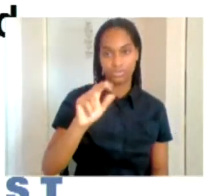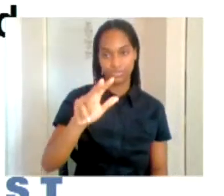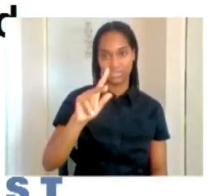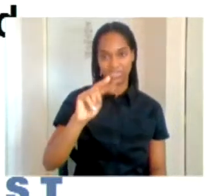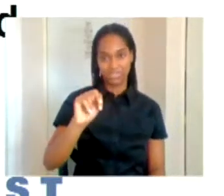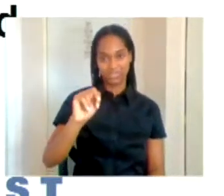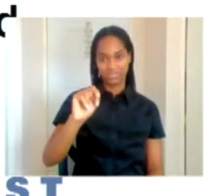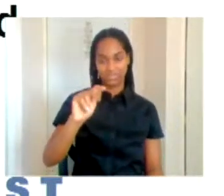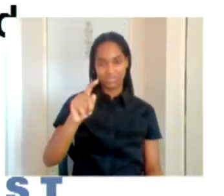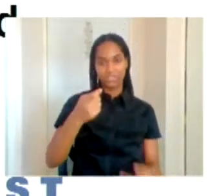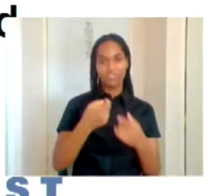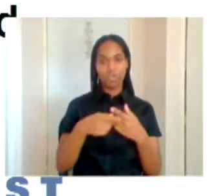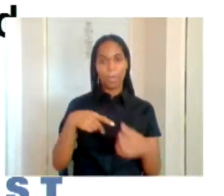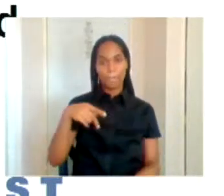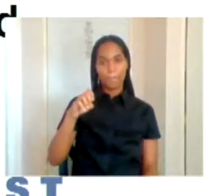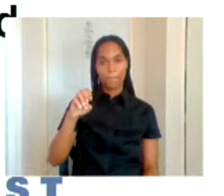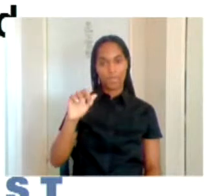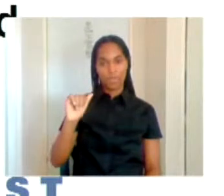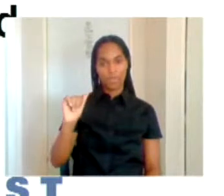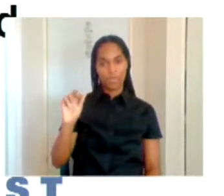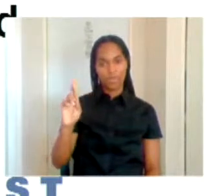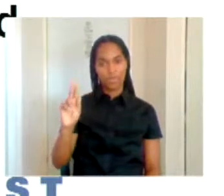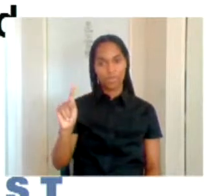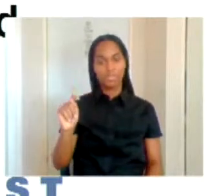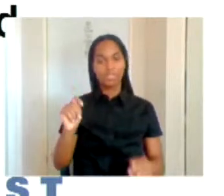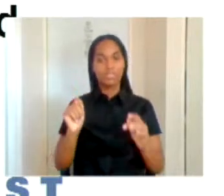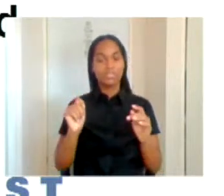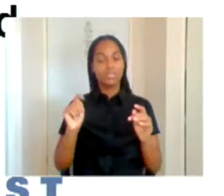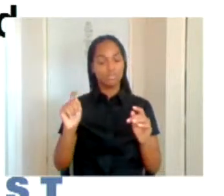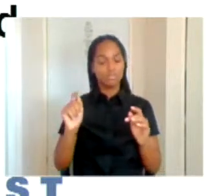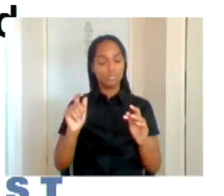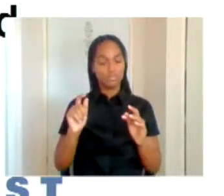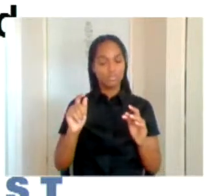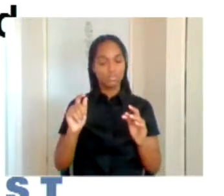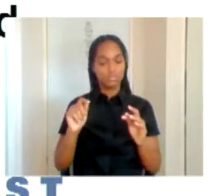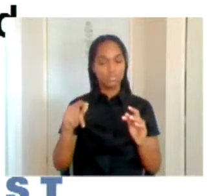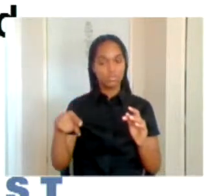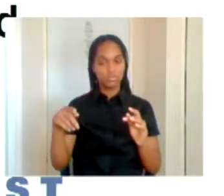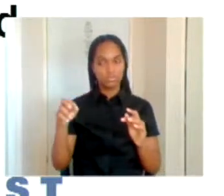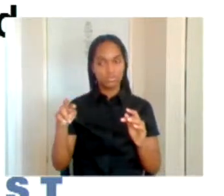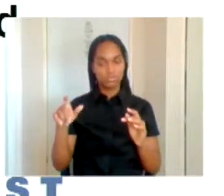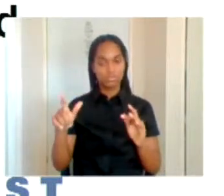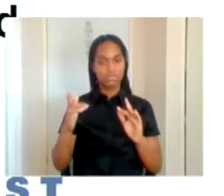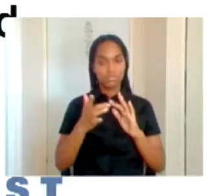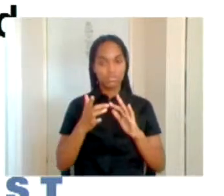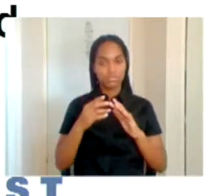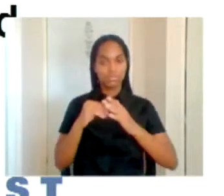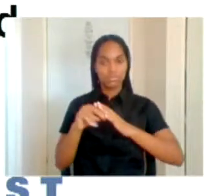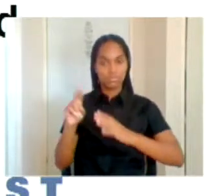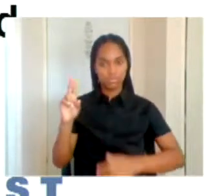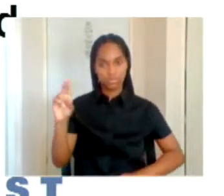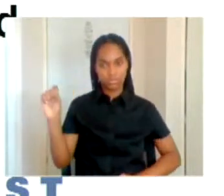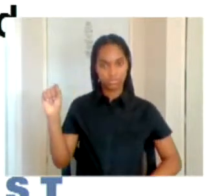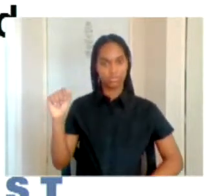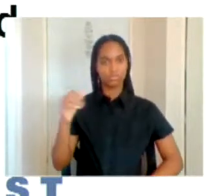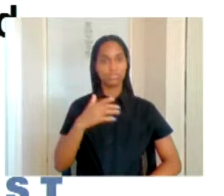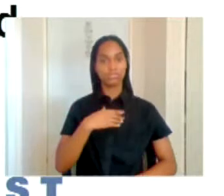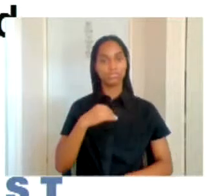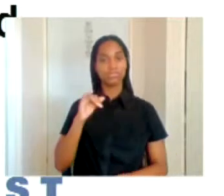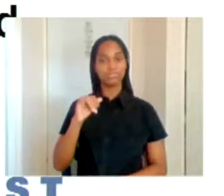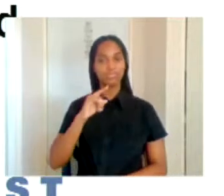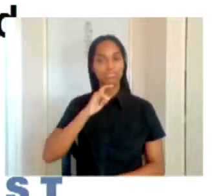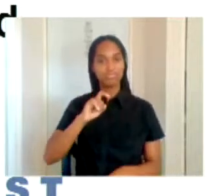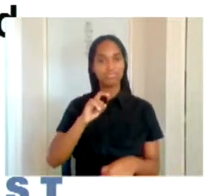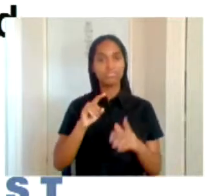Pearl Network and a consortium of the networks in the US. And that started to